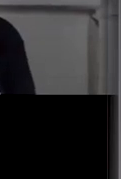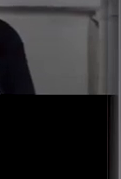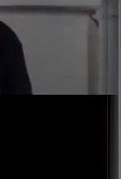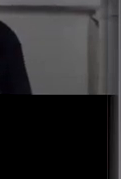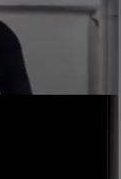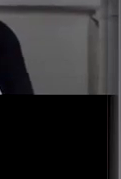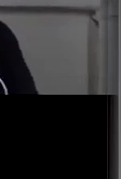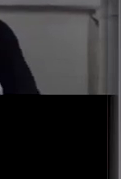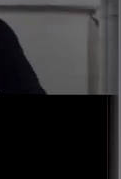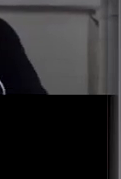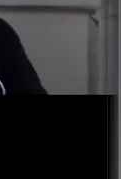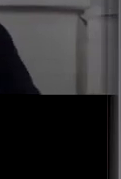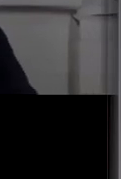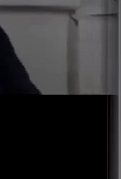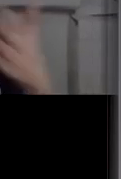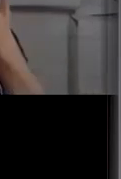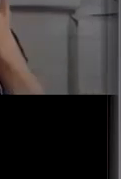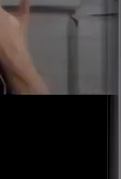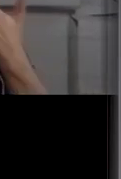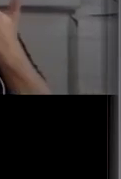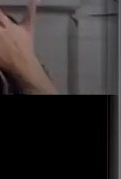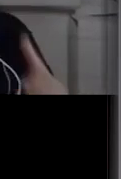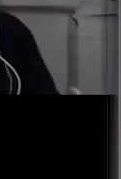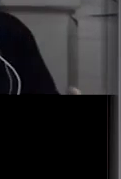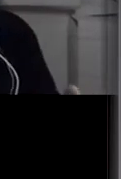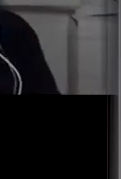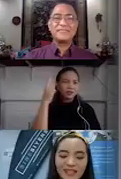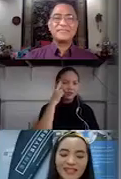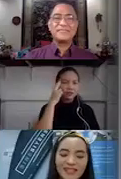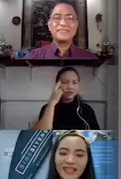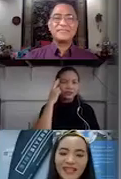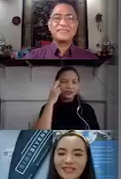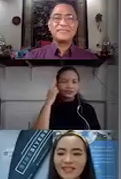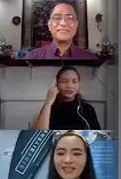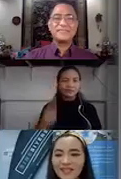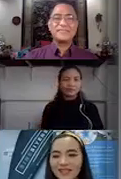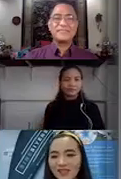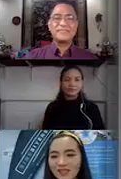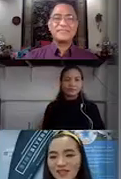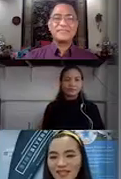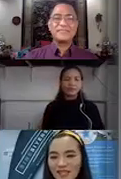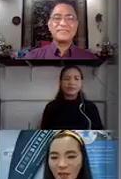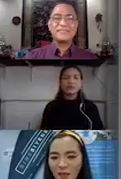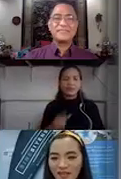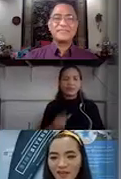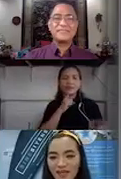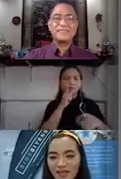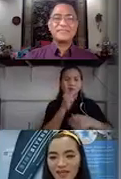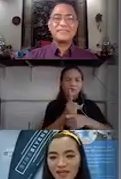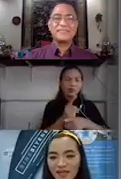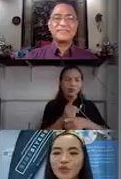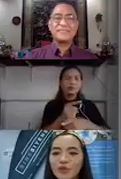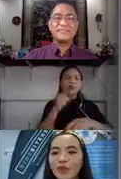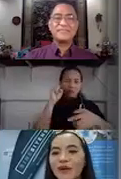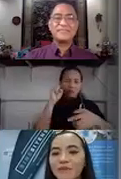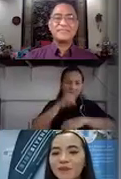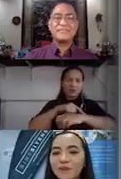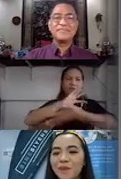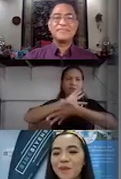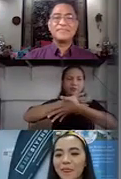Thank you very much, Sir Richard. So indeed, during this pandemic, we need to